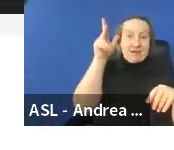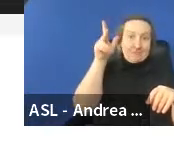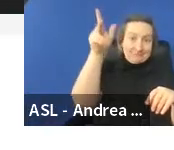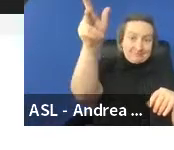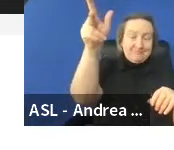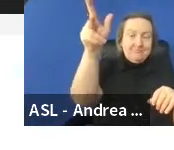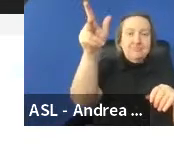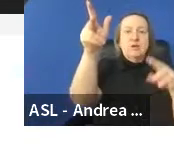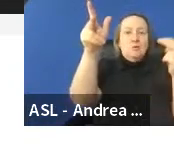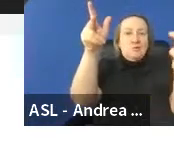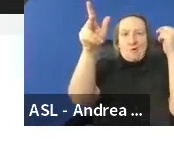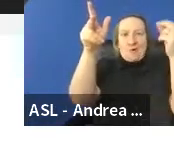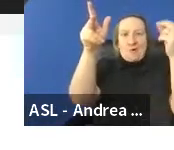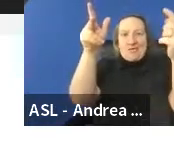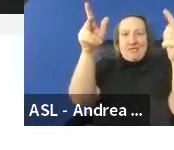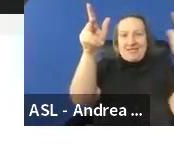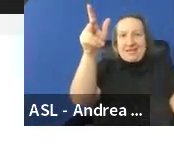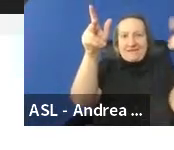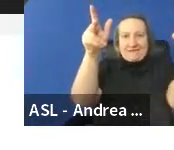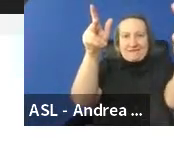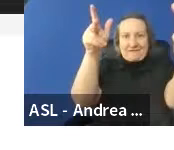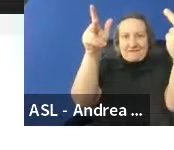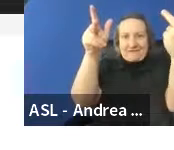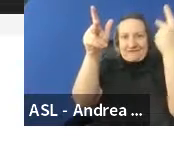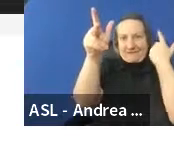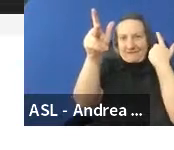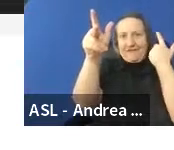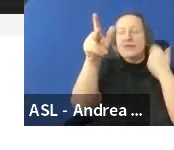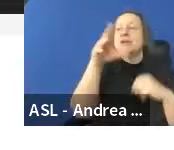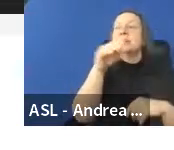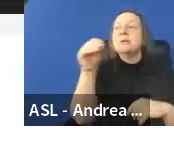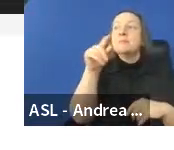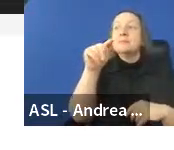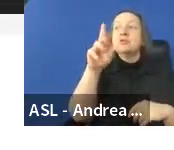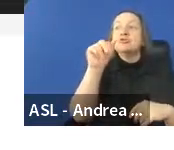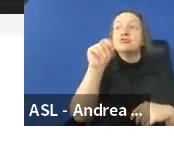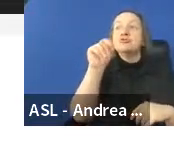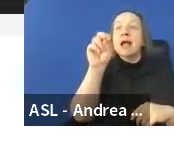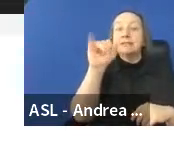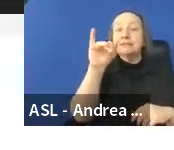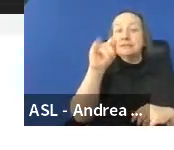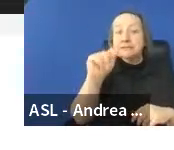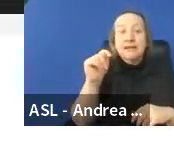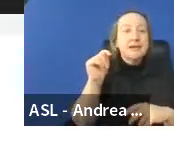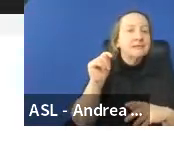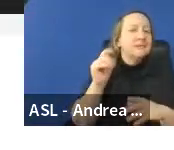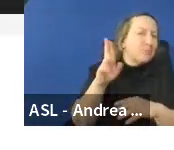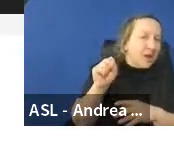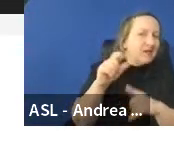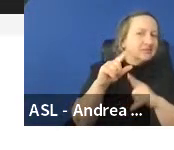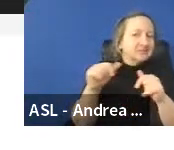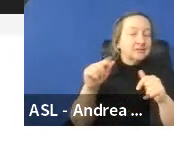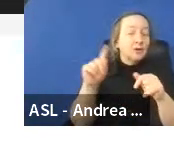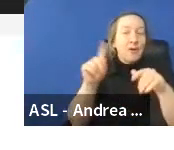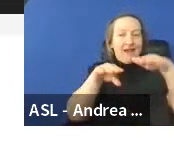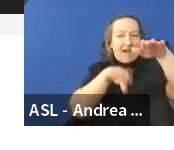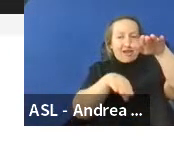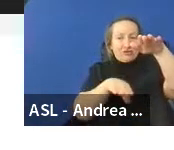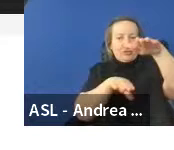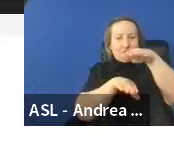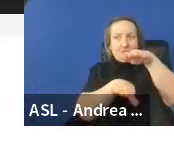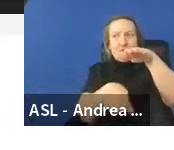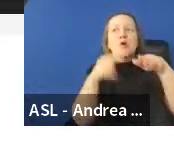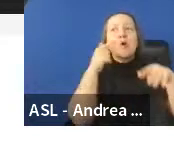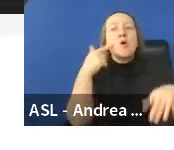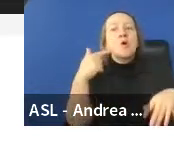view. And transit is shown underneath the structure. In this version, it's a gold